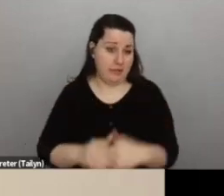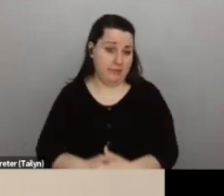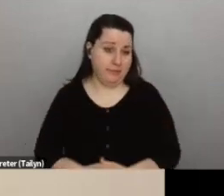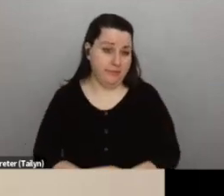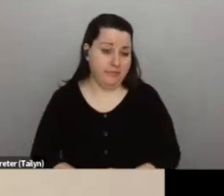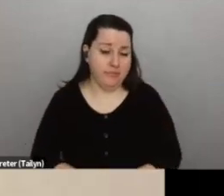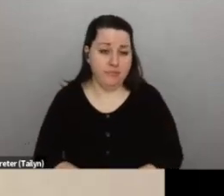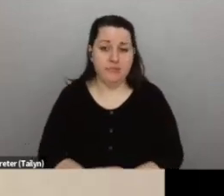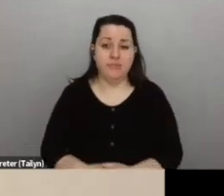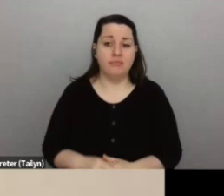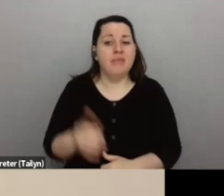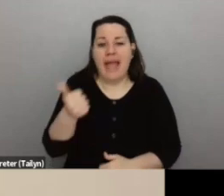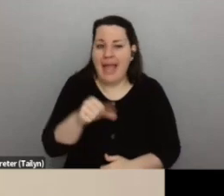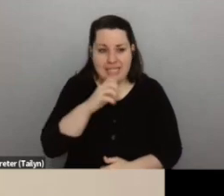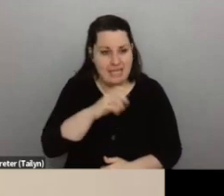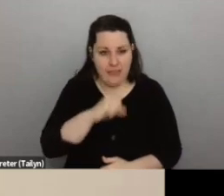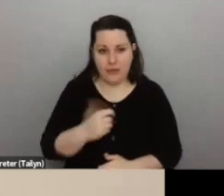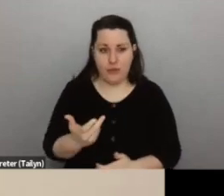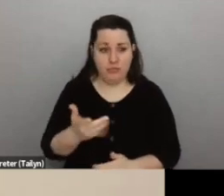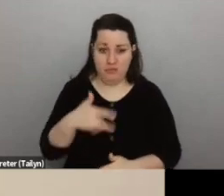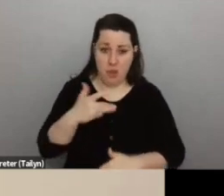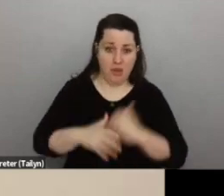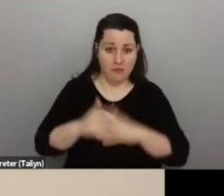of any age level?